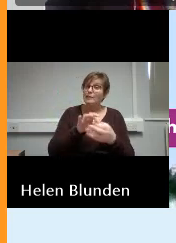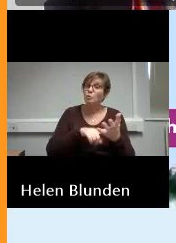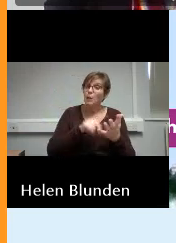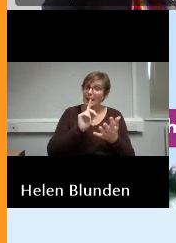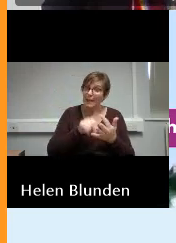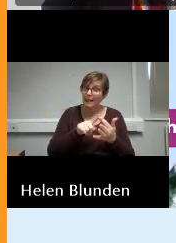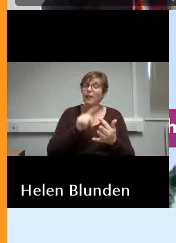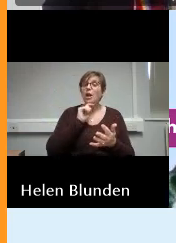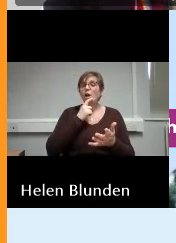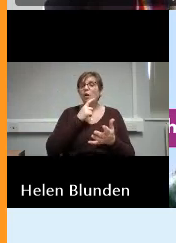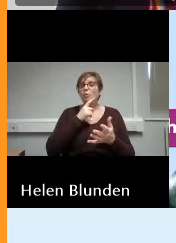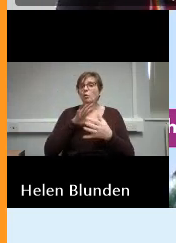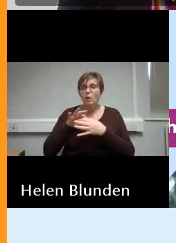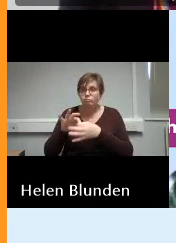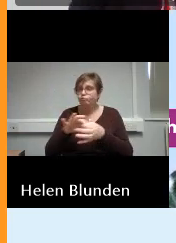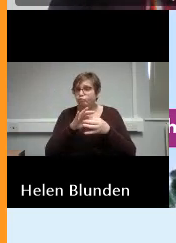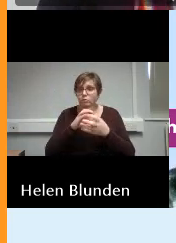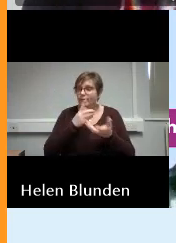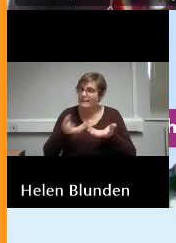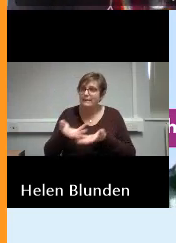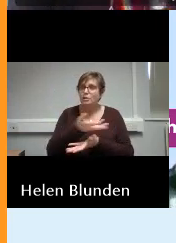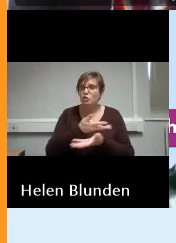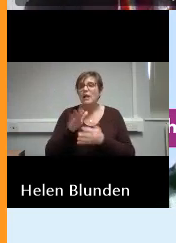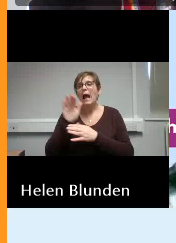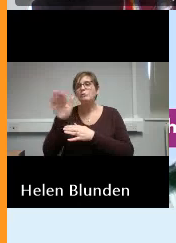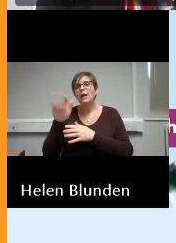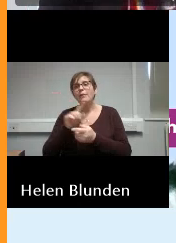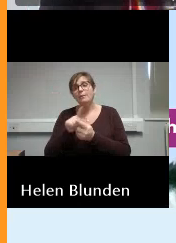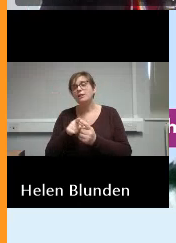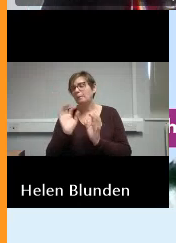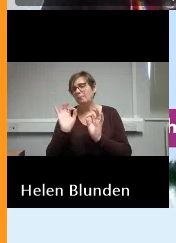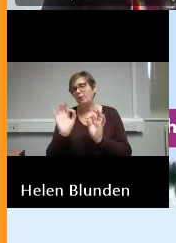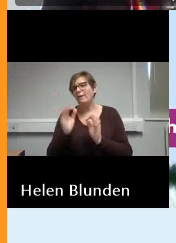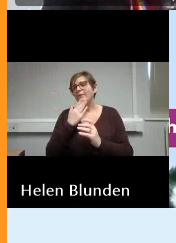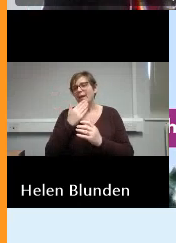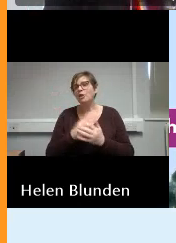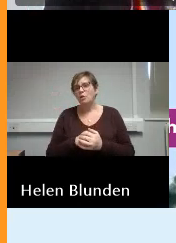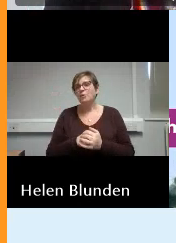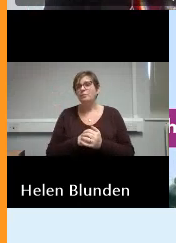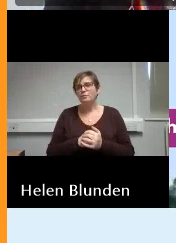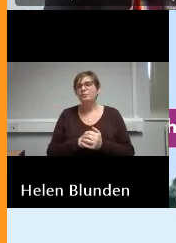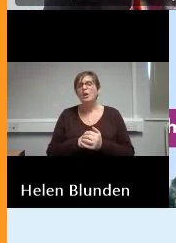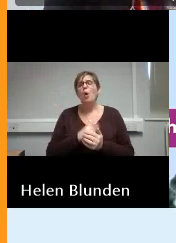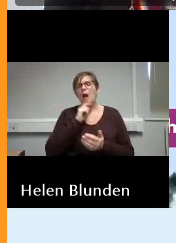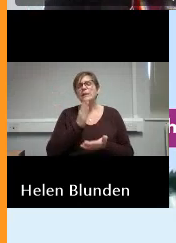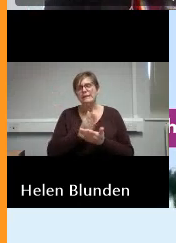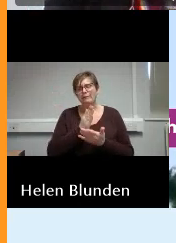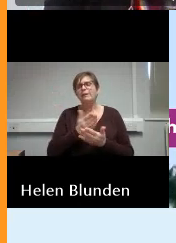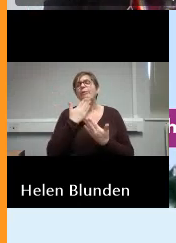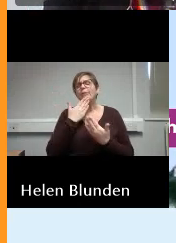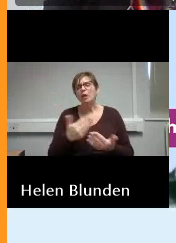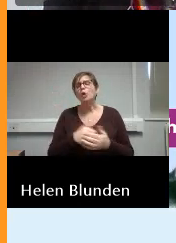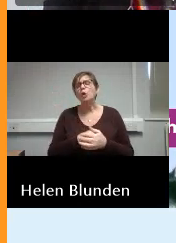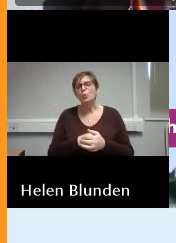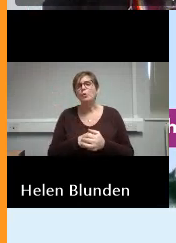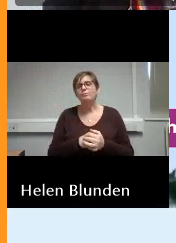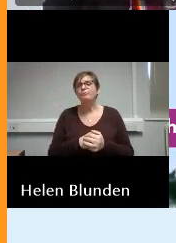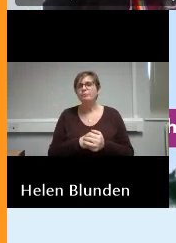to connect us up and have that conversation outside of the meeting. That would be good. Thank you. I will definitely That's a great link in offer. with Lee and James. Thank you. Thank